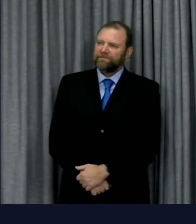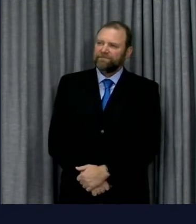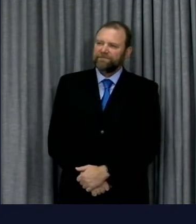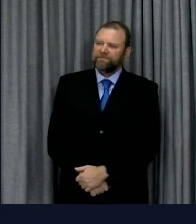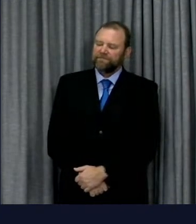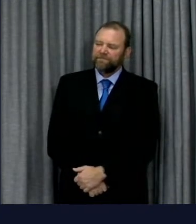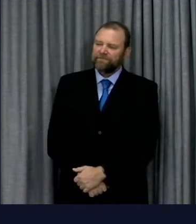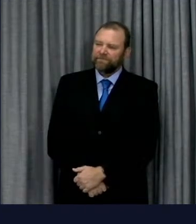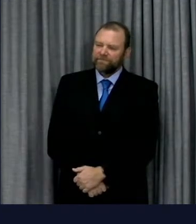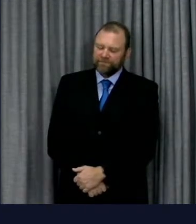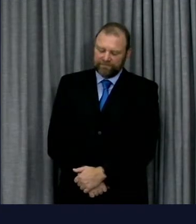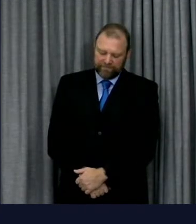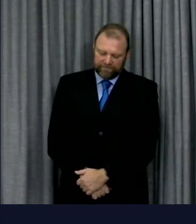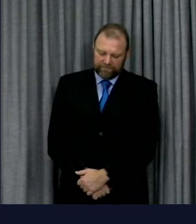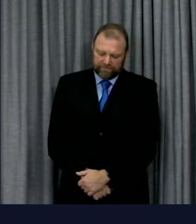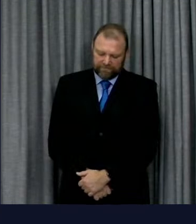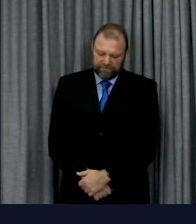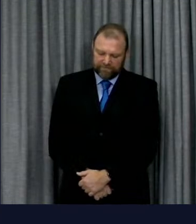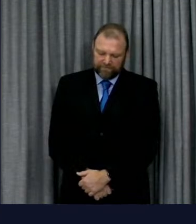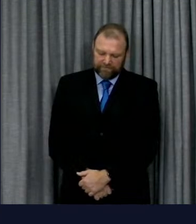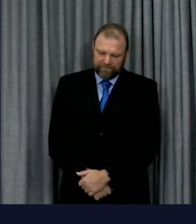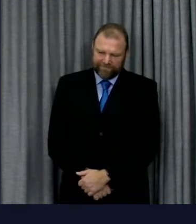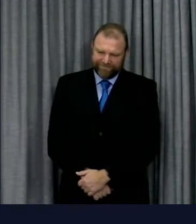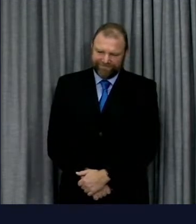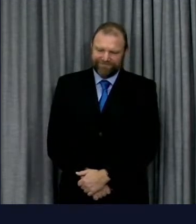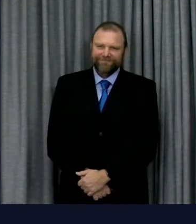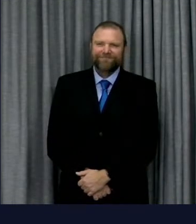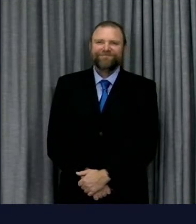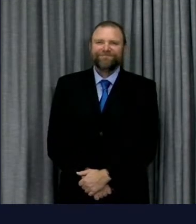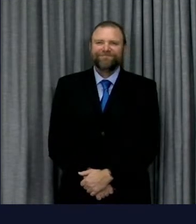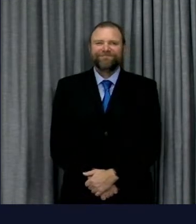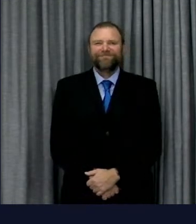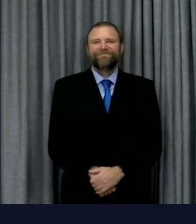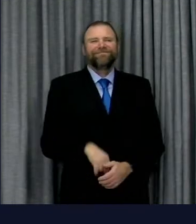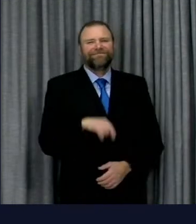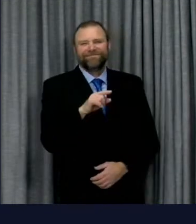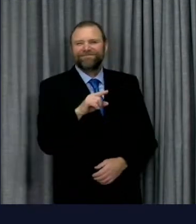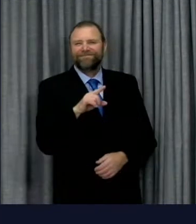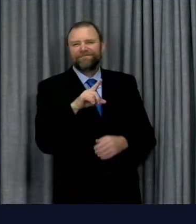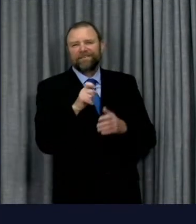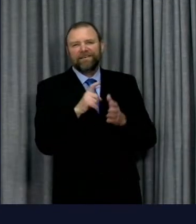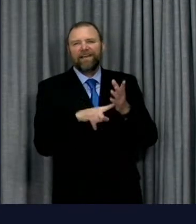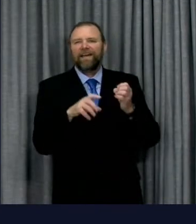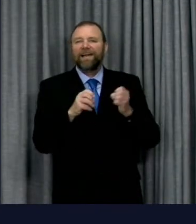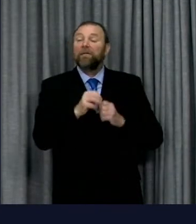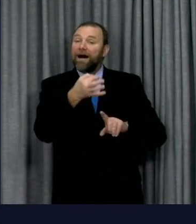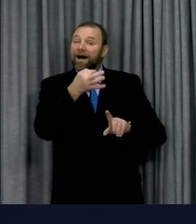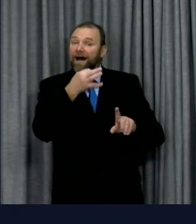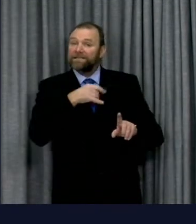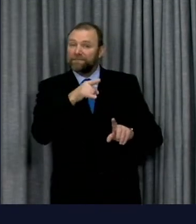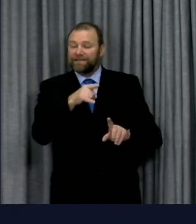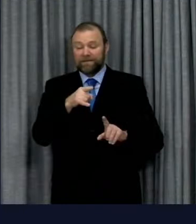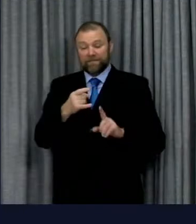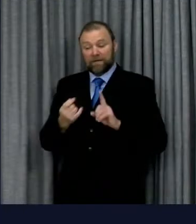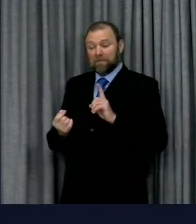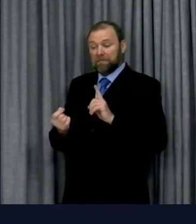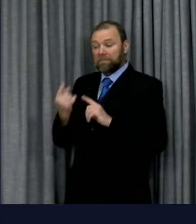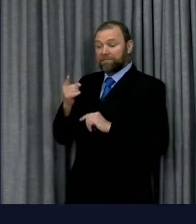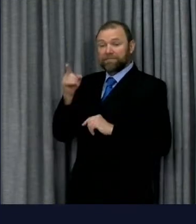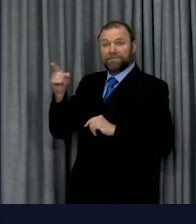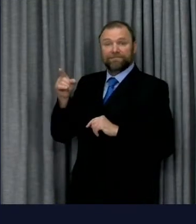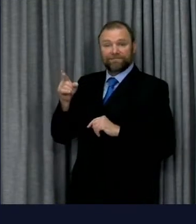Nghymru i'r un math. Caleb asking me whether following the crossing the